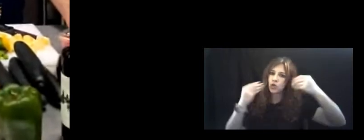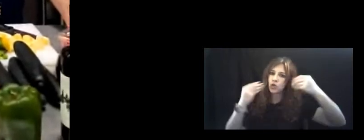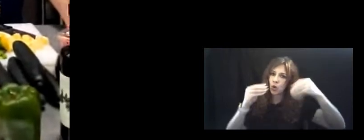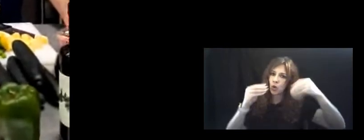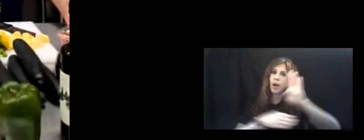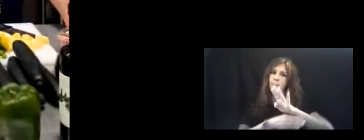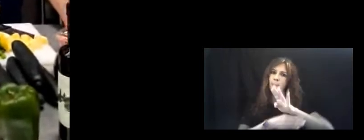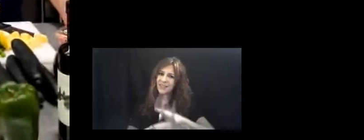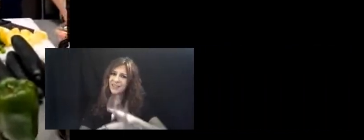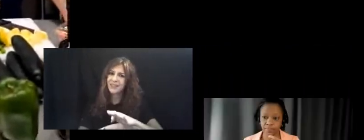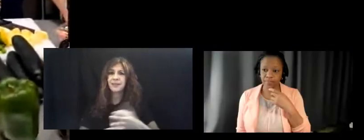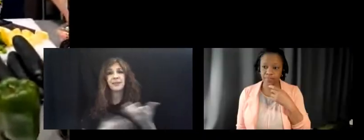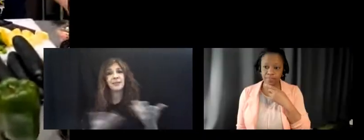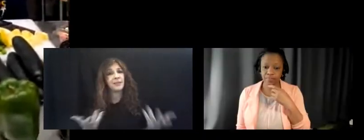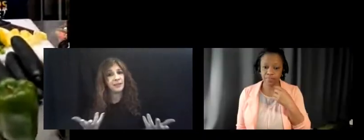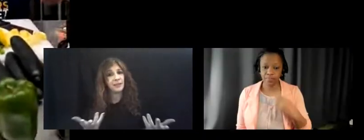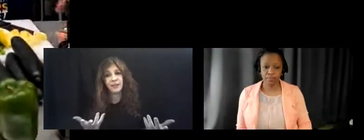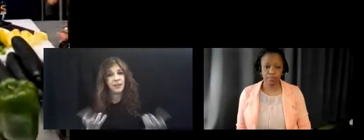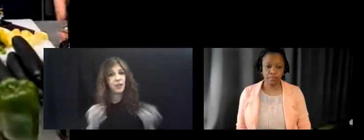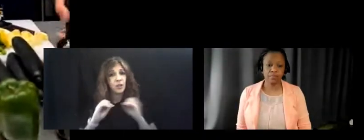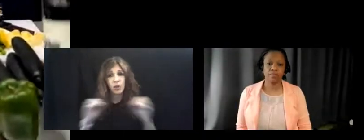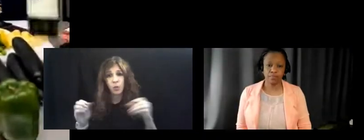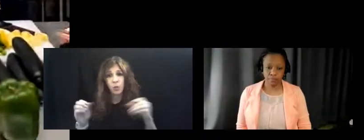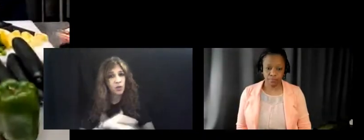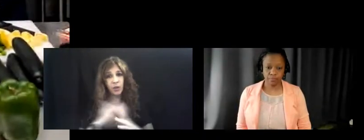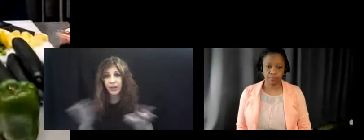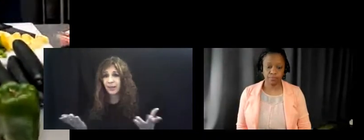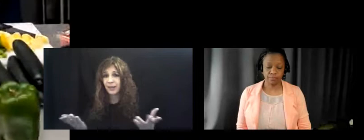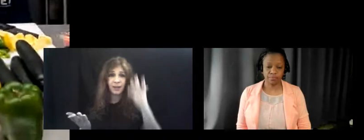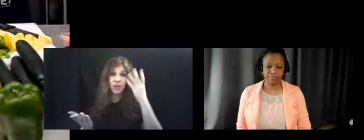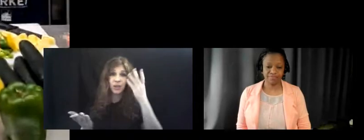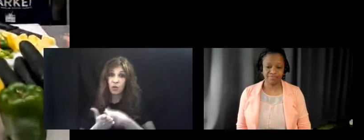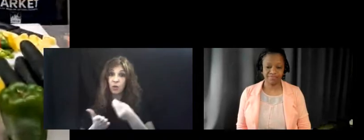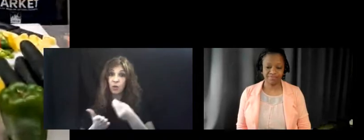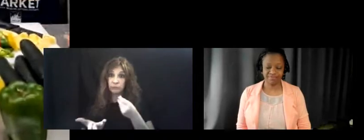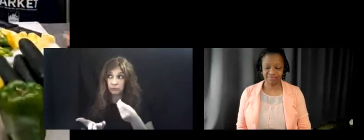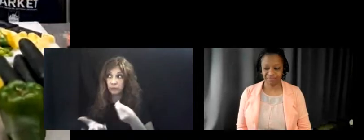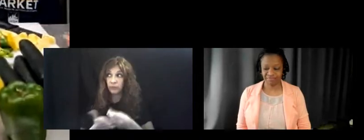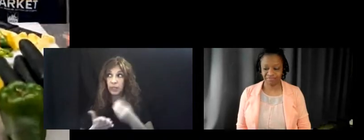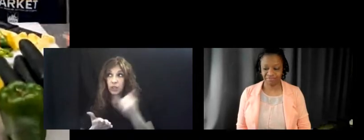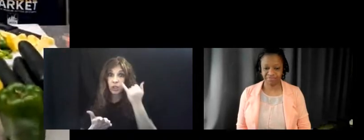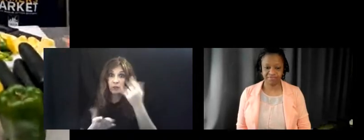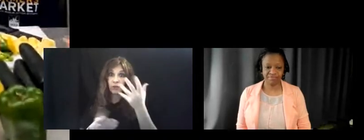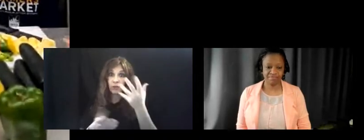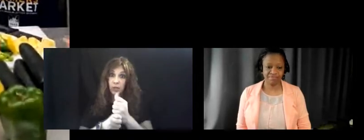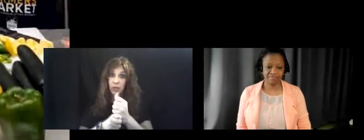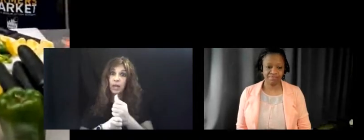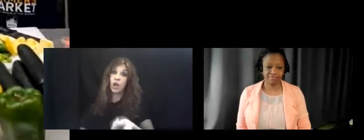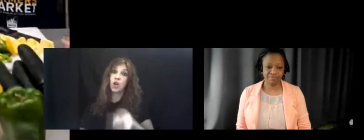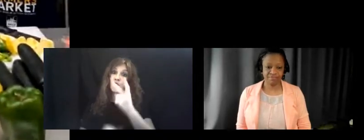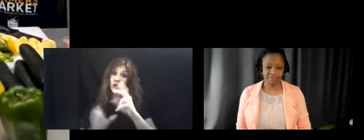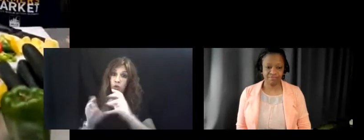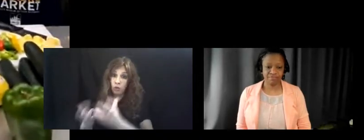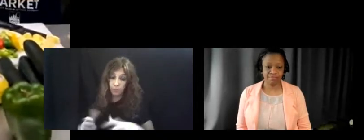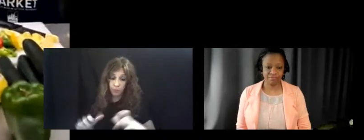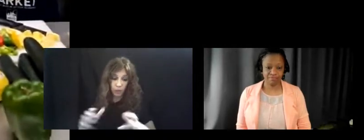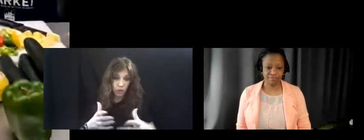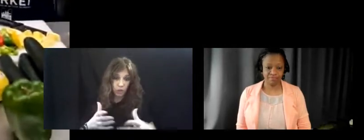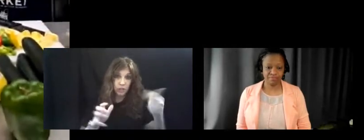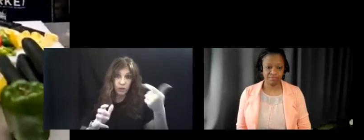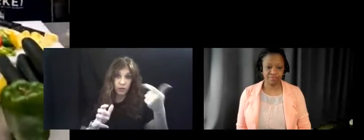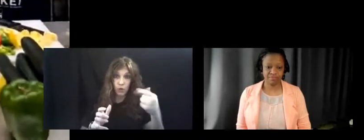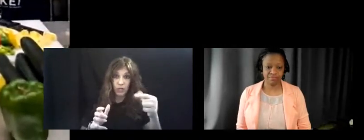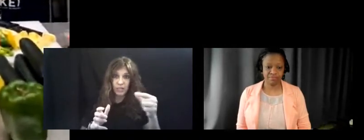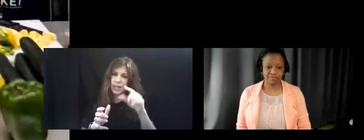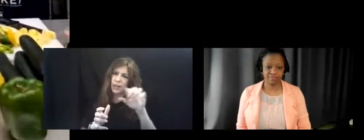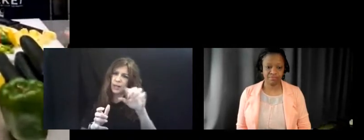business, then no one is going in. So quite naturally, if you get 2 bunches of greens, if they're